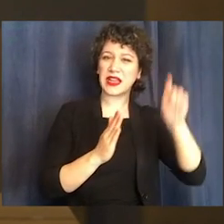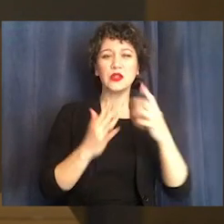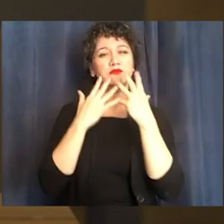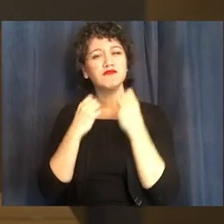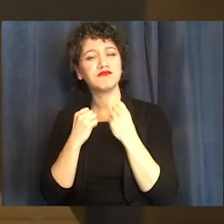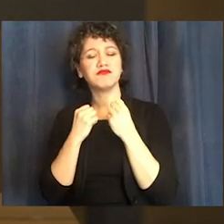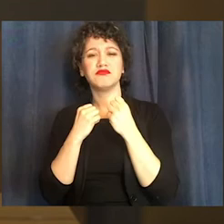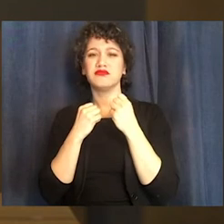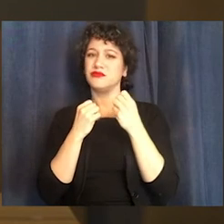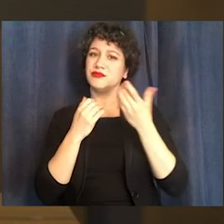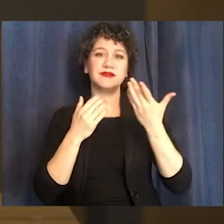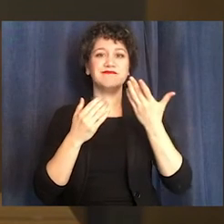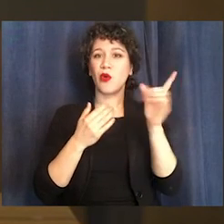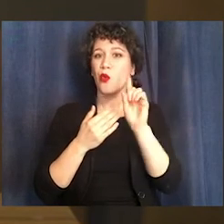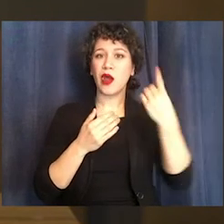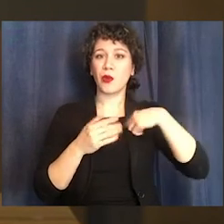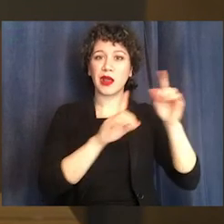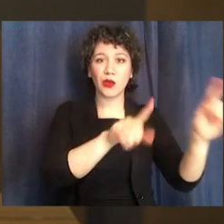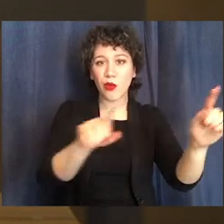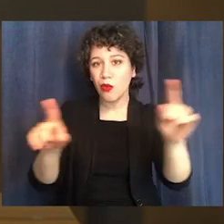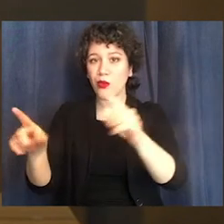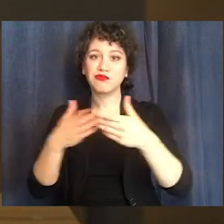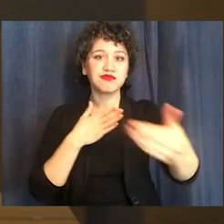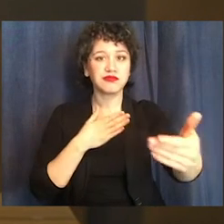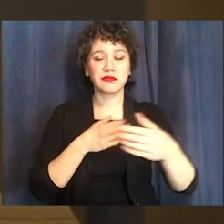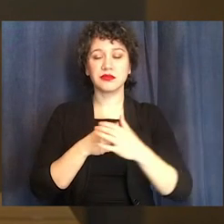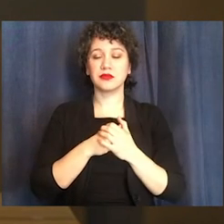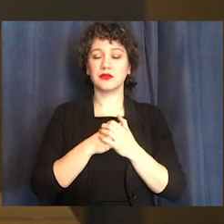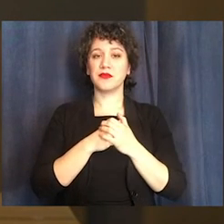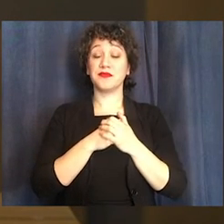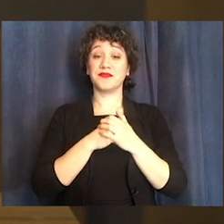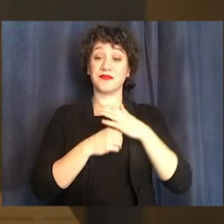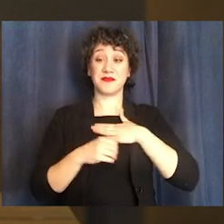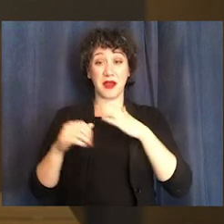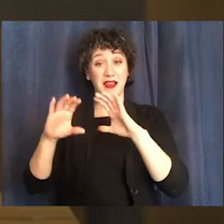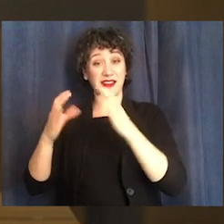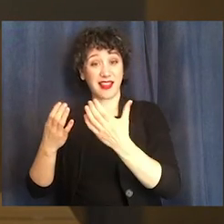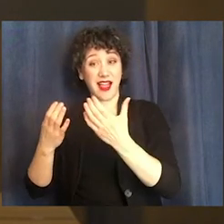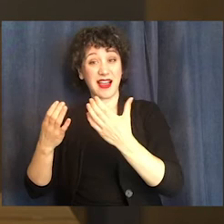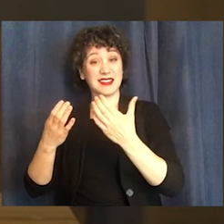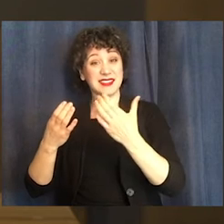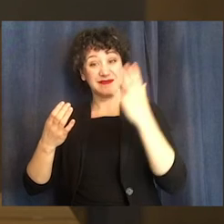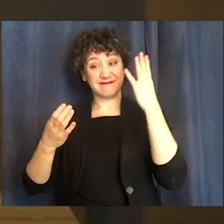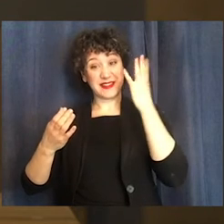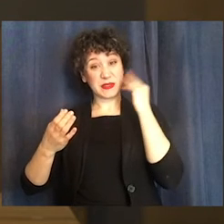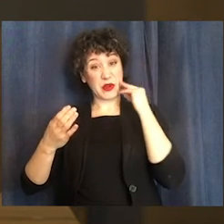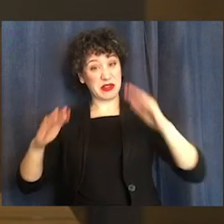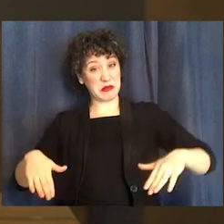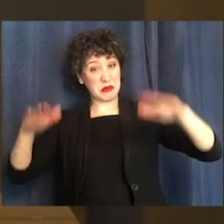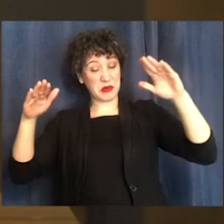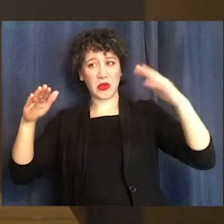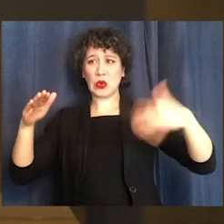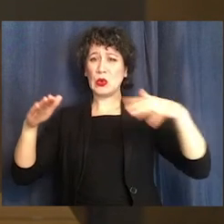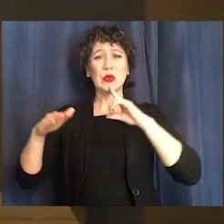this life takes us. The experience over the years with my classmates have been so amazing because of each of